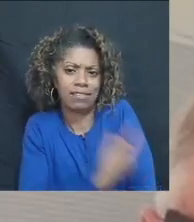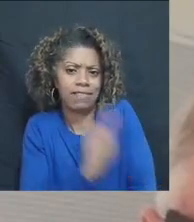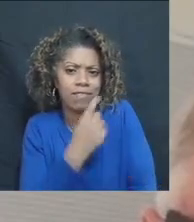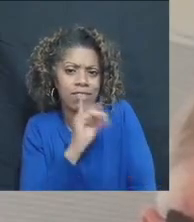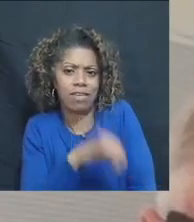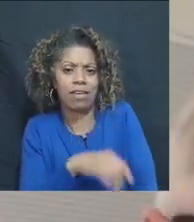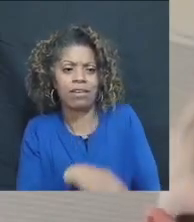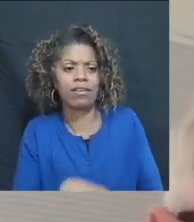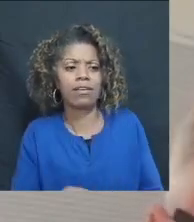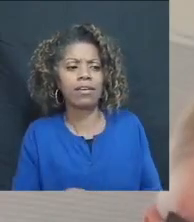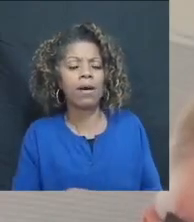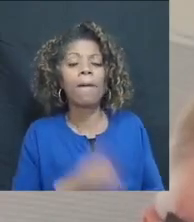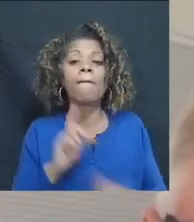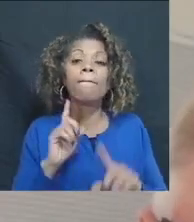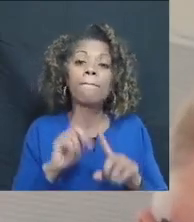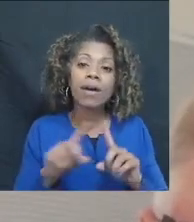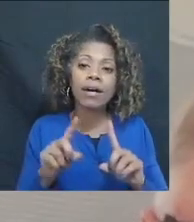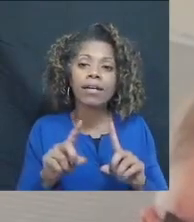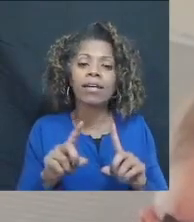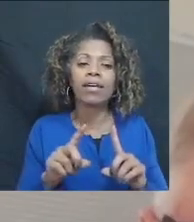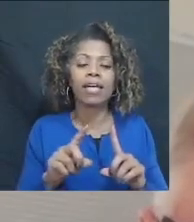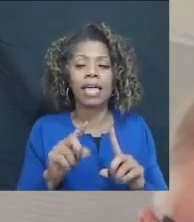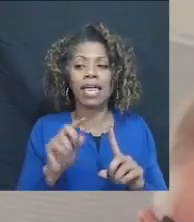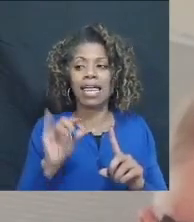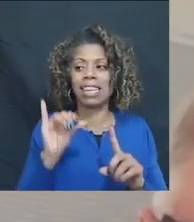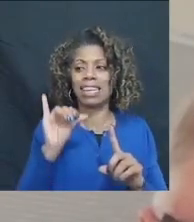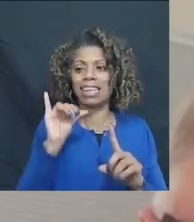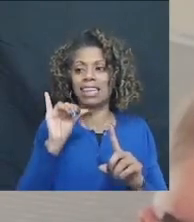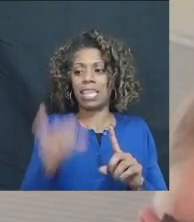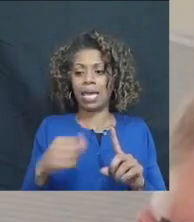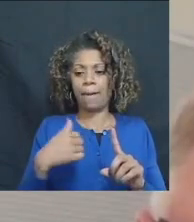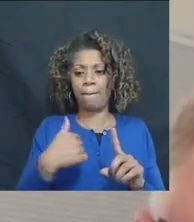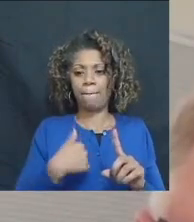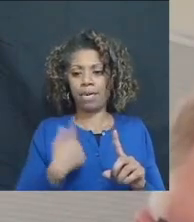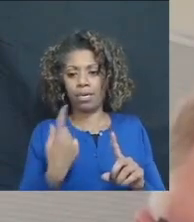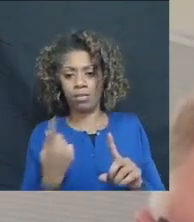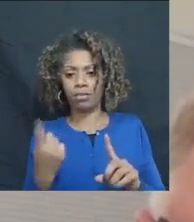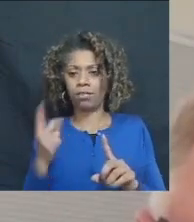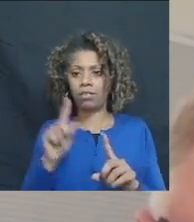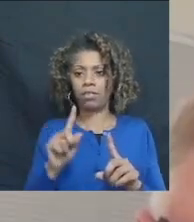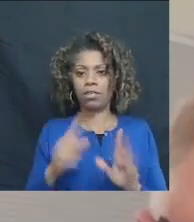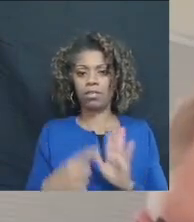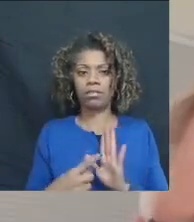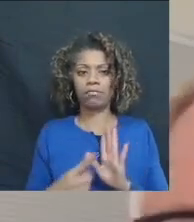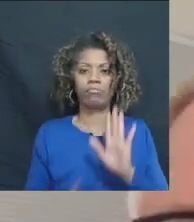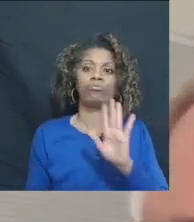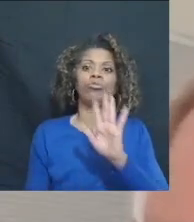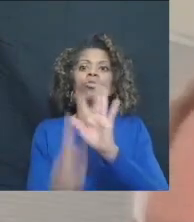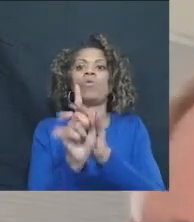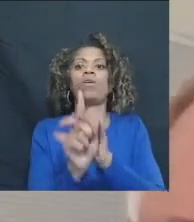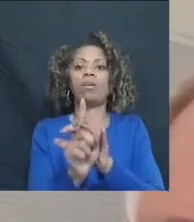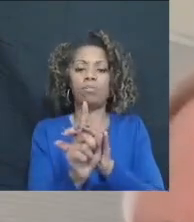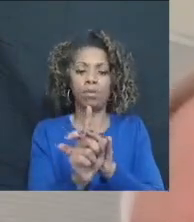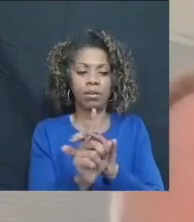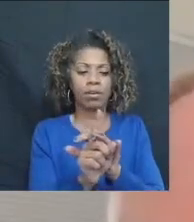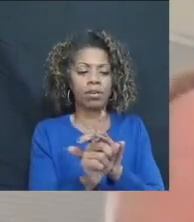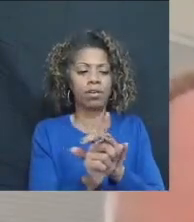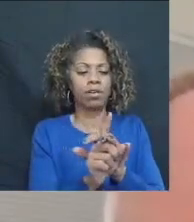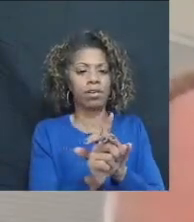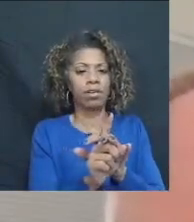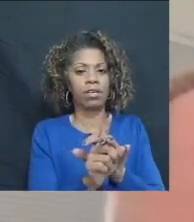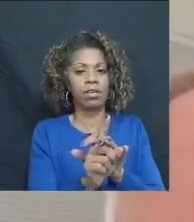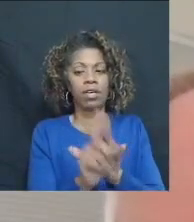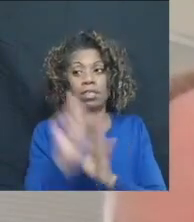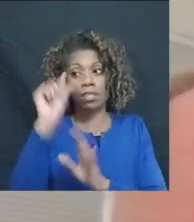What that did is it built trust, and it built trust, one, that as the state health officer, I was aligned with my governor. The governor was